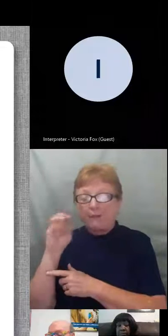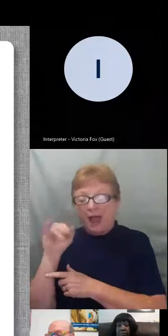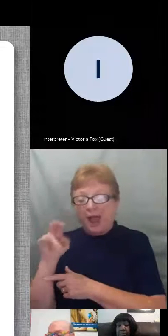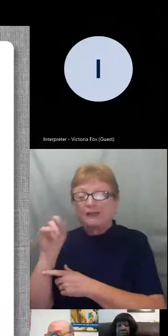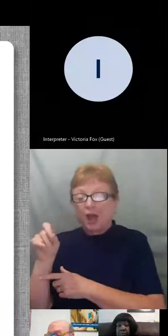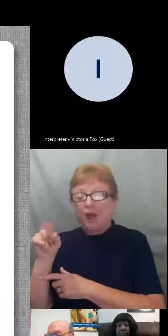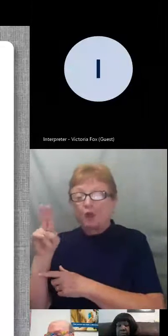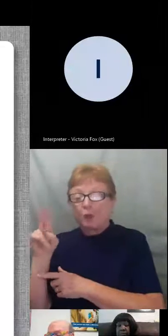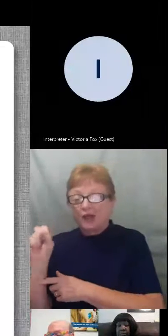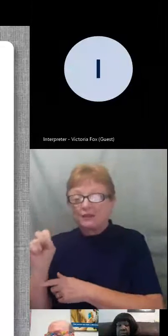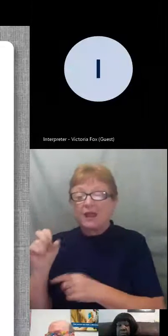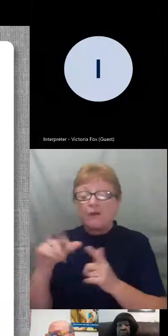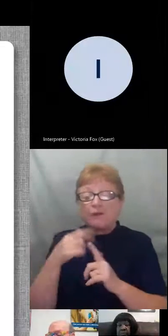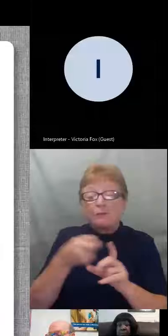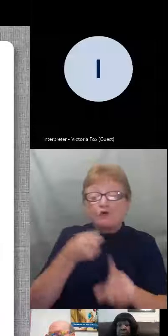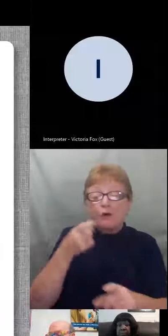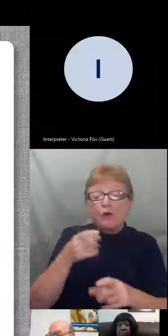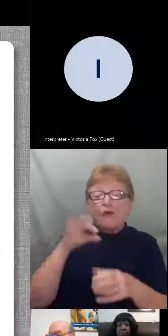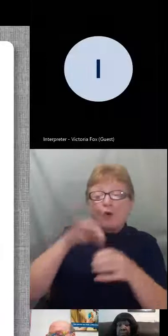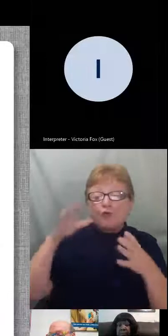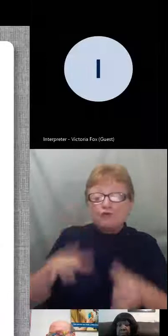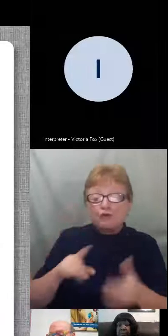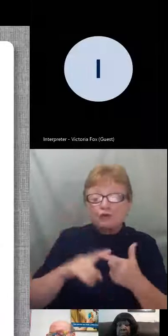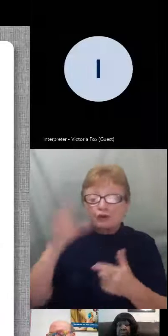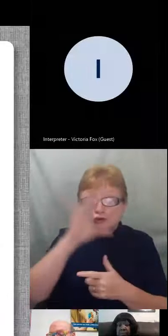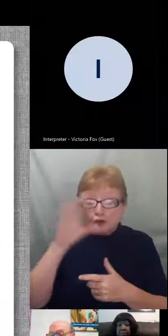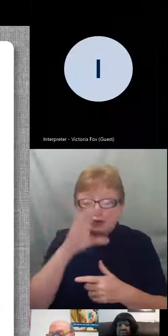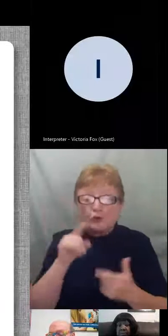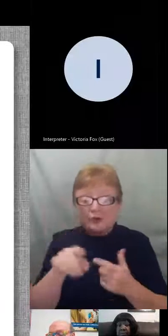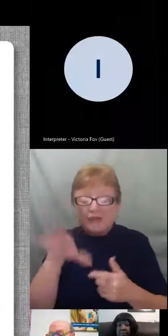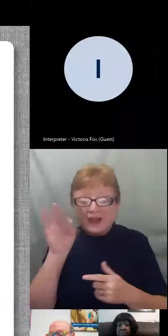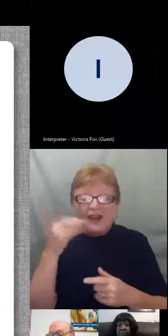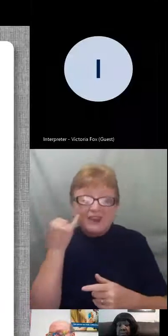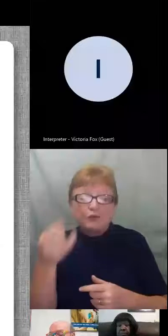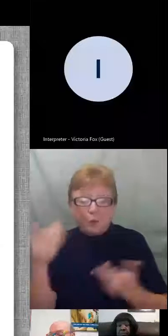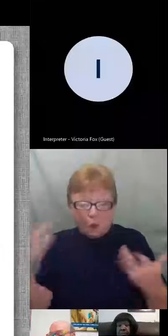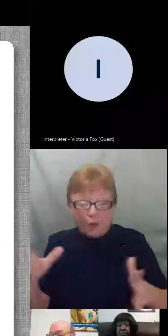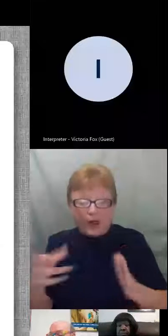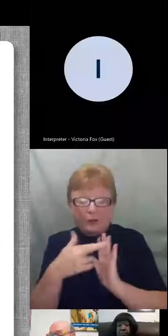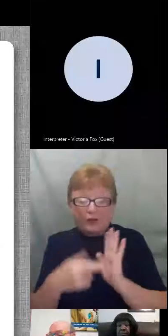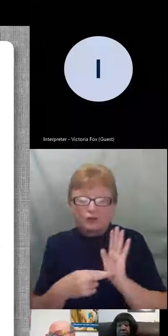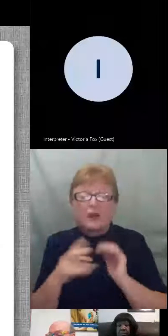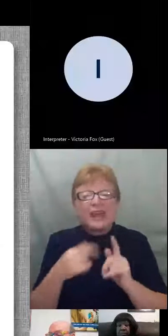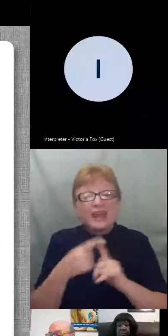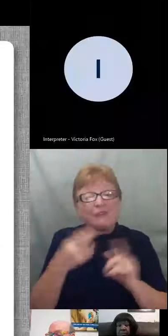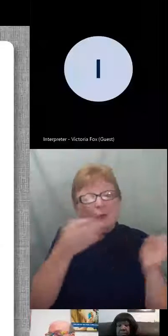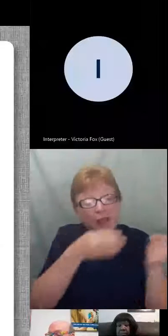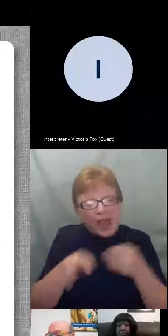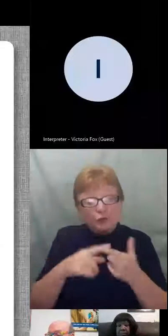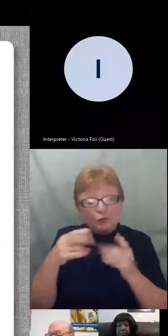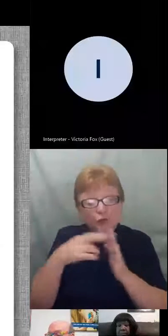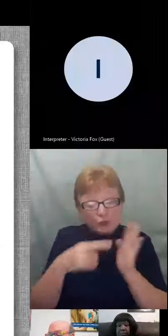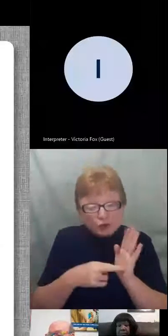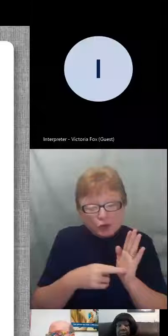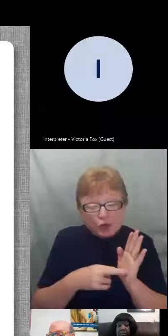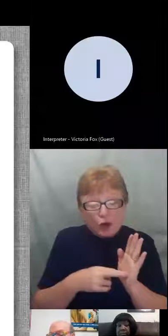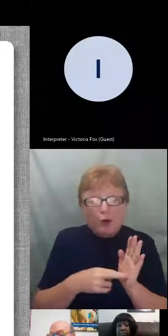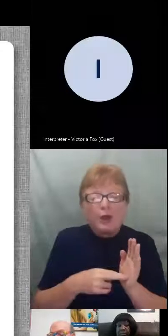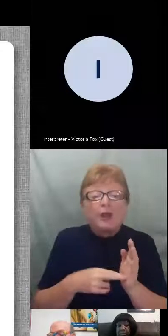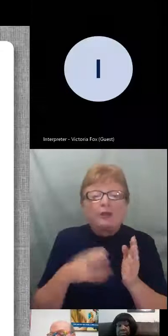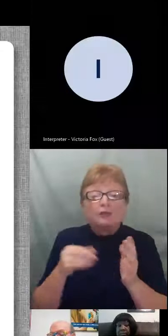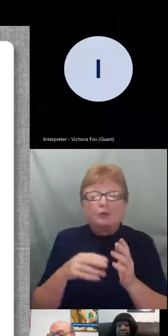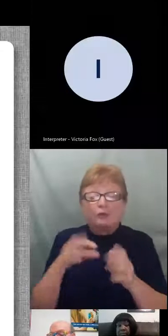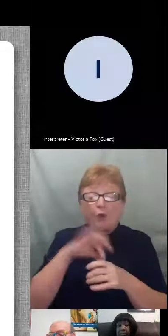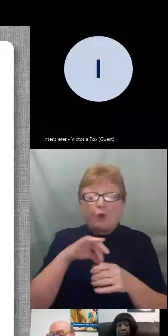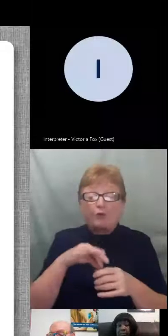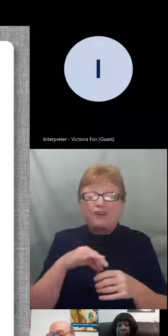mvic.sos.state.mi.us, from your voter information search. This is only if you plan to register to vote in a way other than in